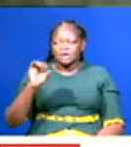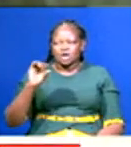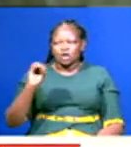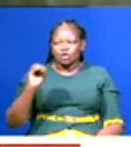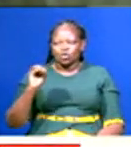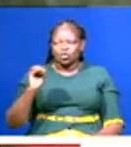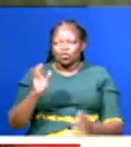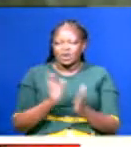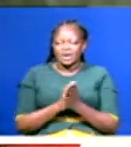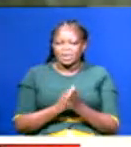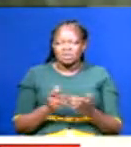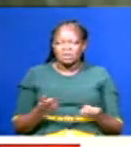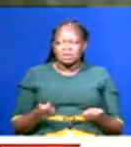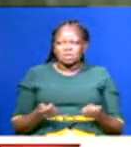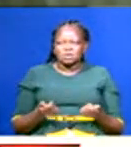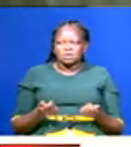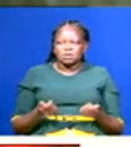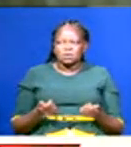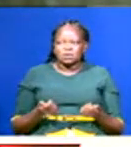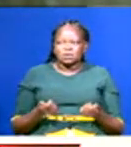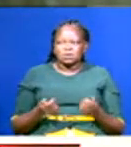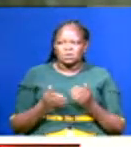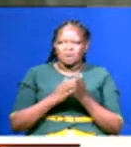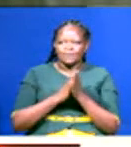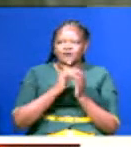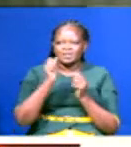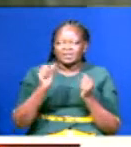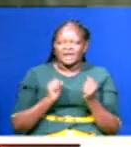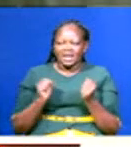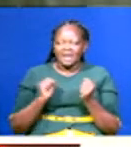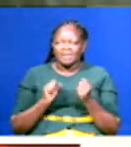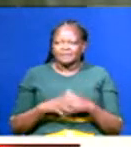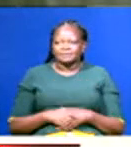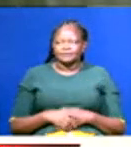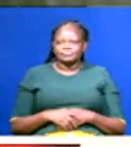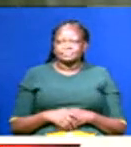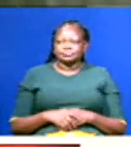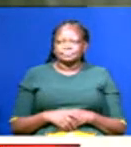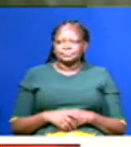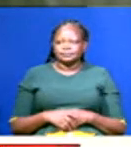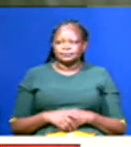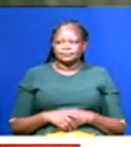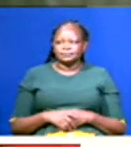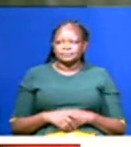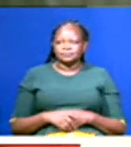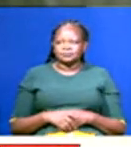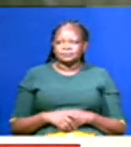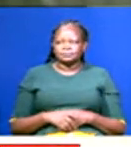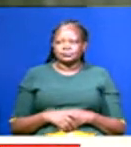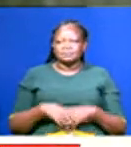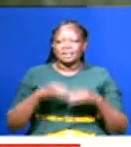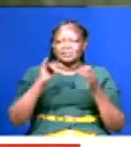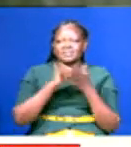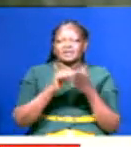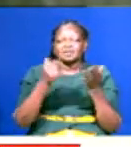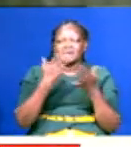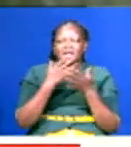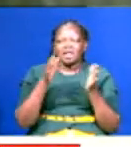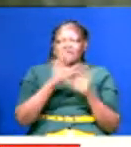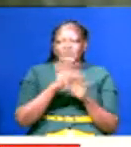Nikiendelea kuimprove ndio ni motivate wasichana wengine pia kwa kila kitu inawezekana.